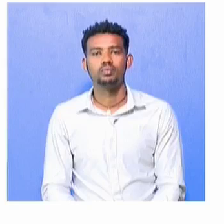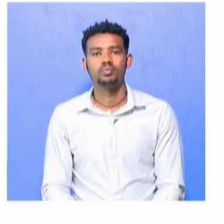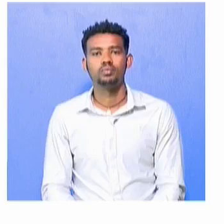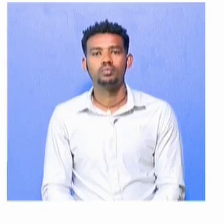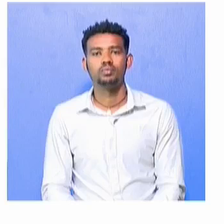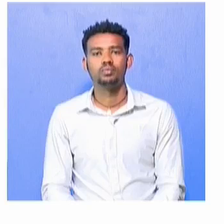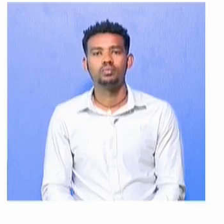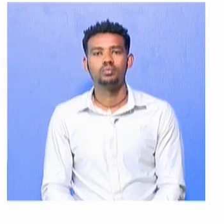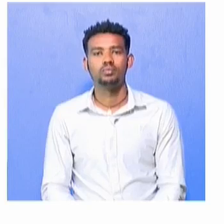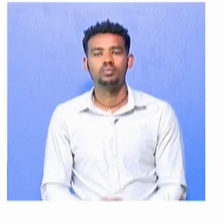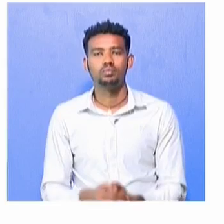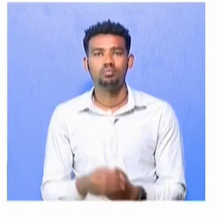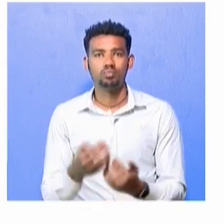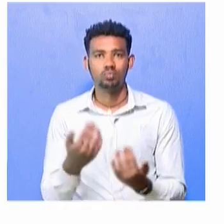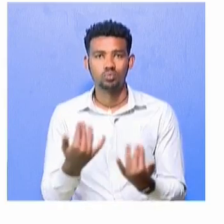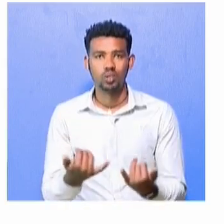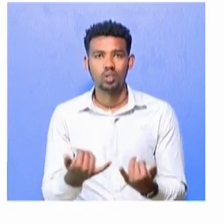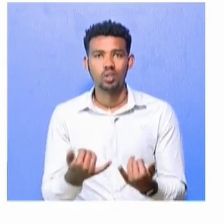with you again.